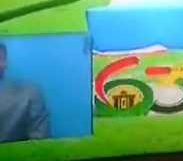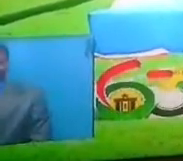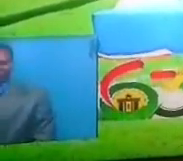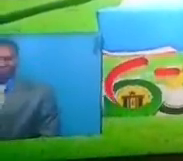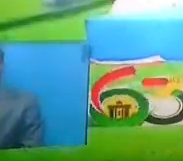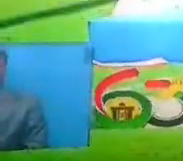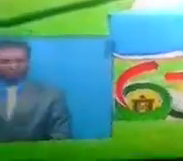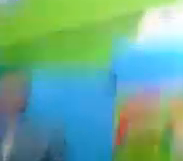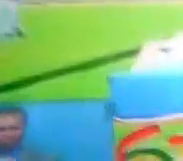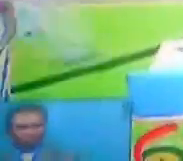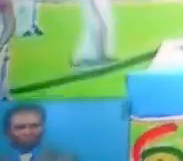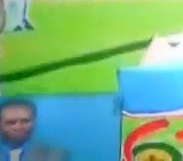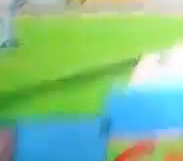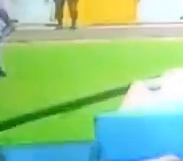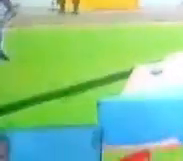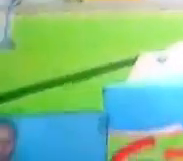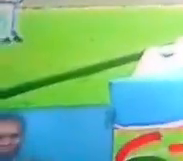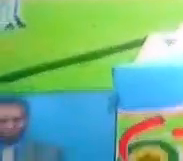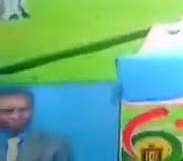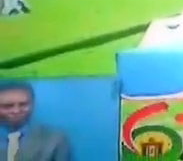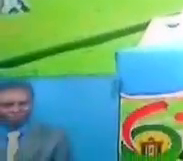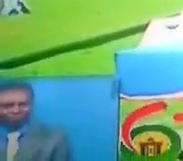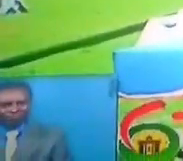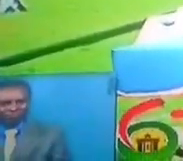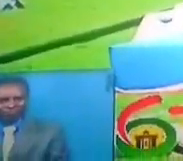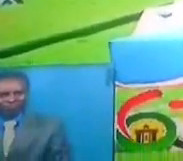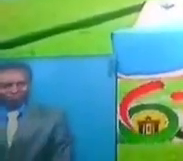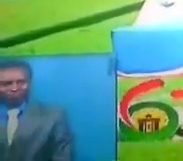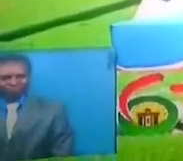don't try this at home. It's for the experts.